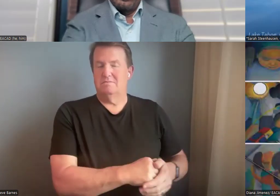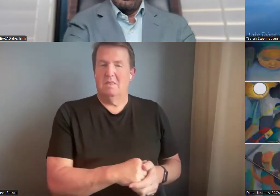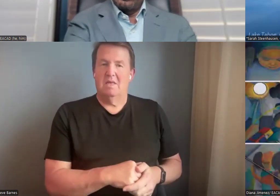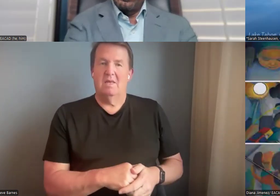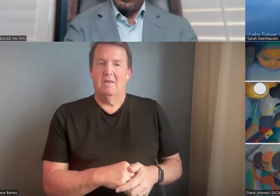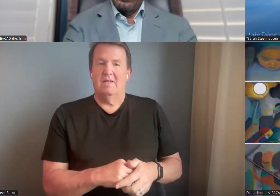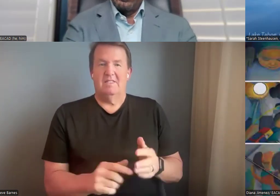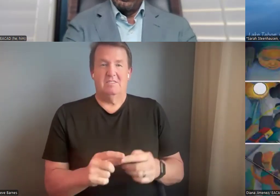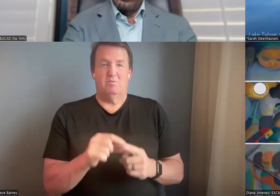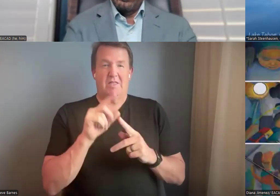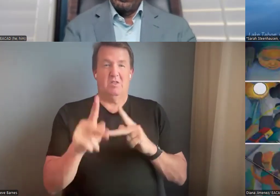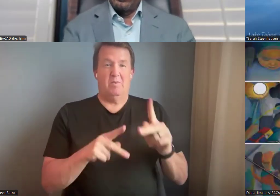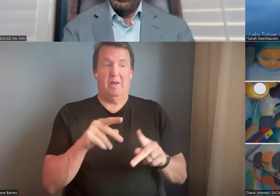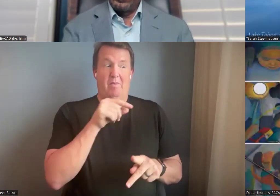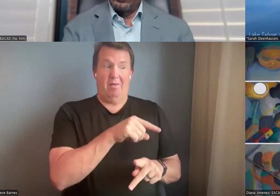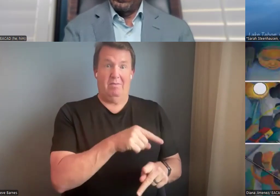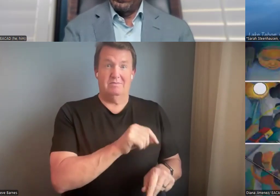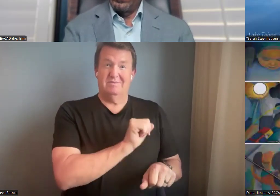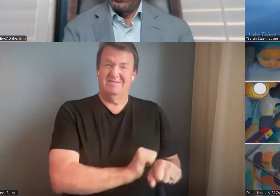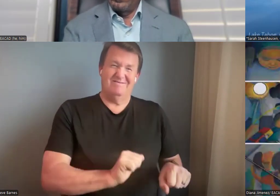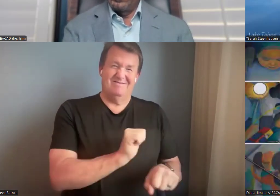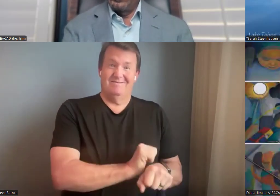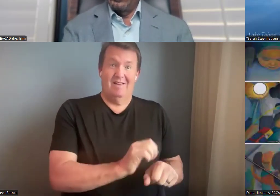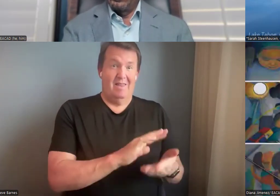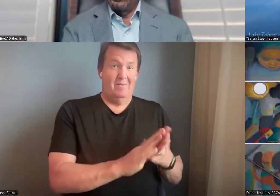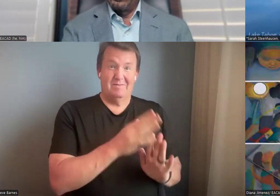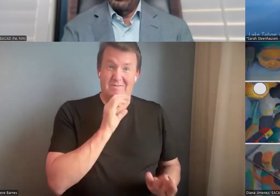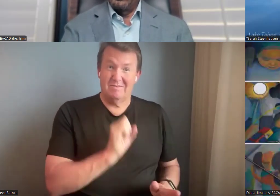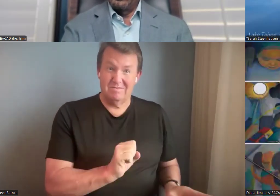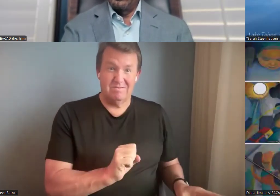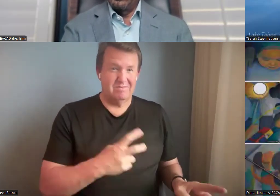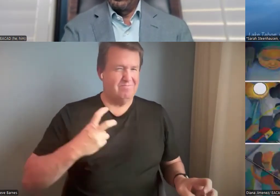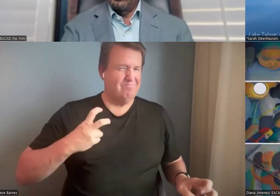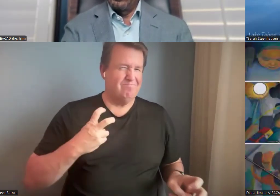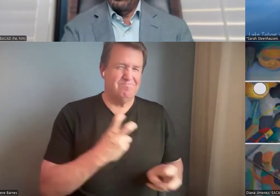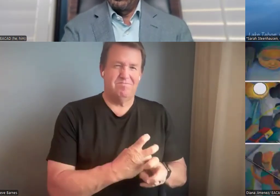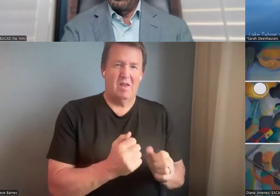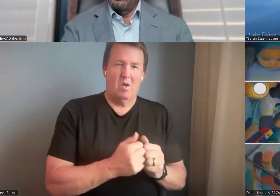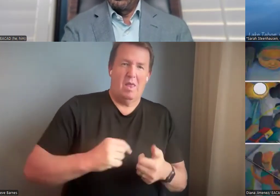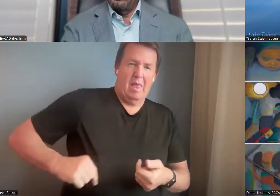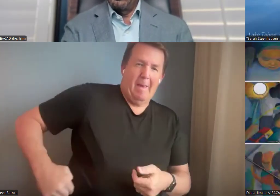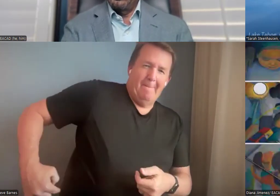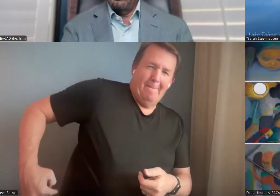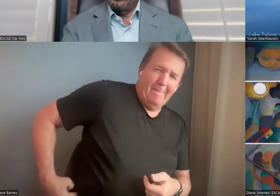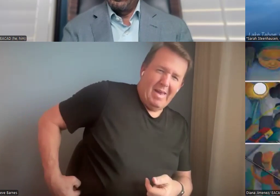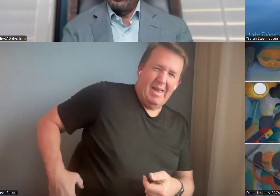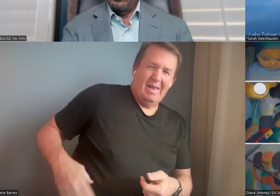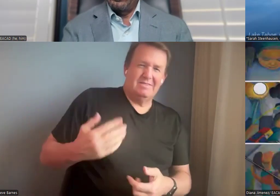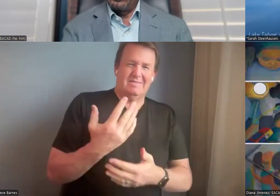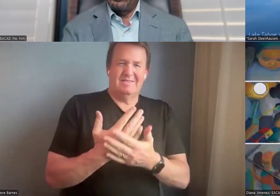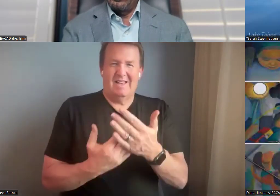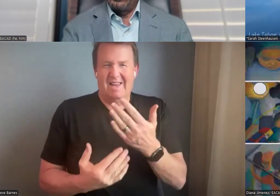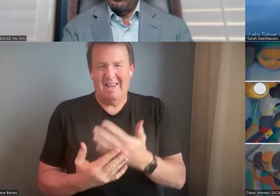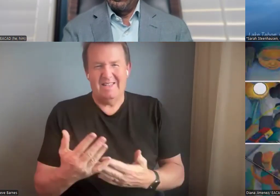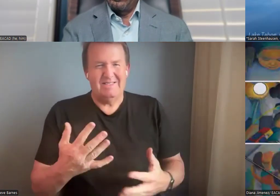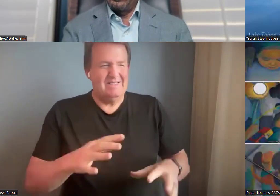are aging in that world, how difficult the difficulty they're having with their backs and their hands that no longer